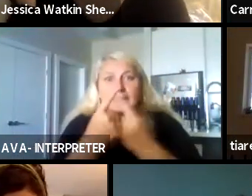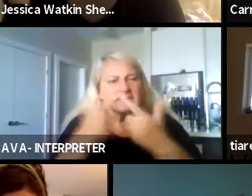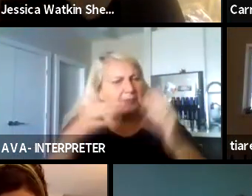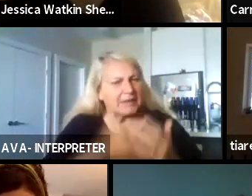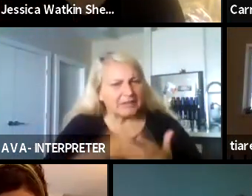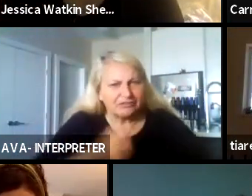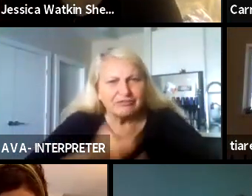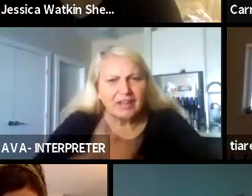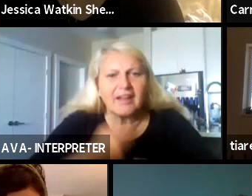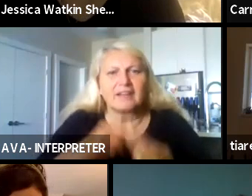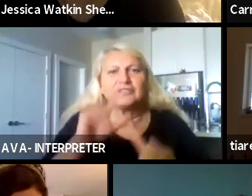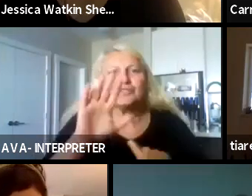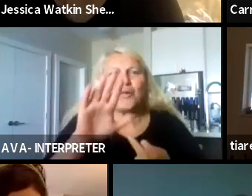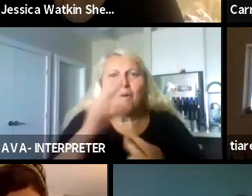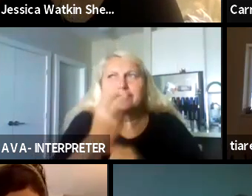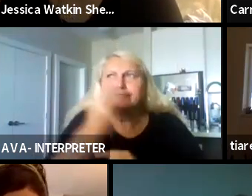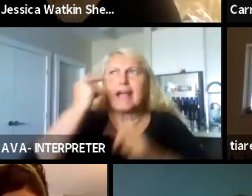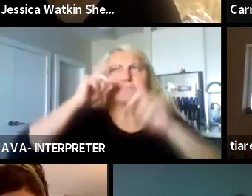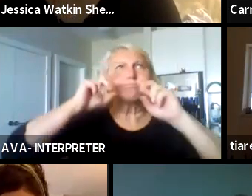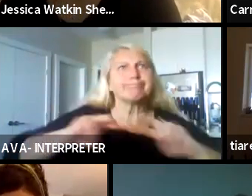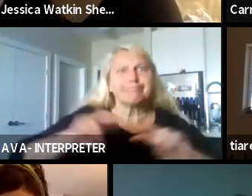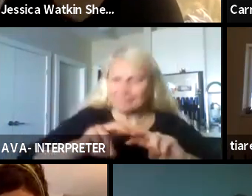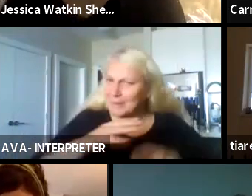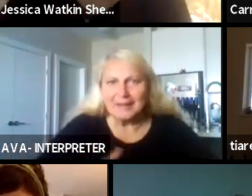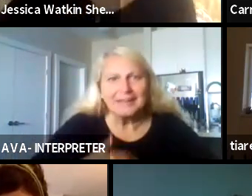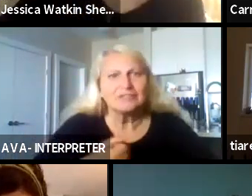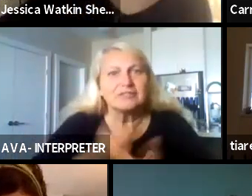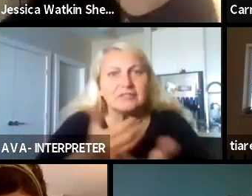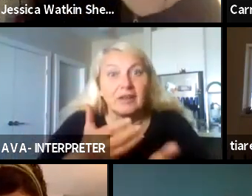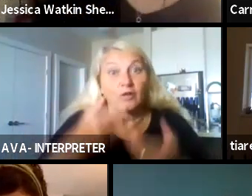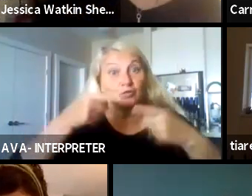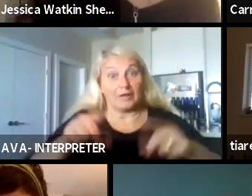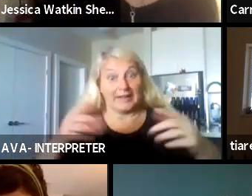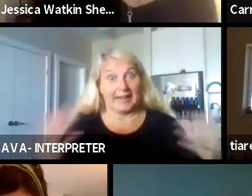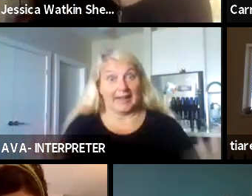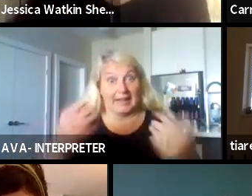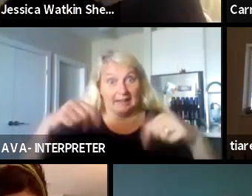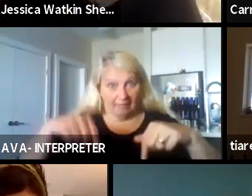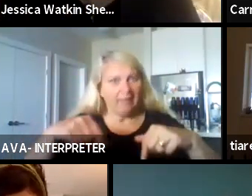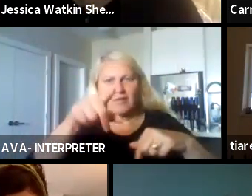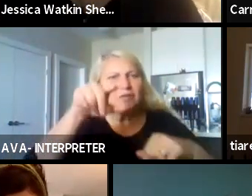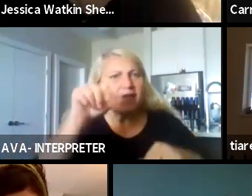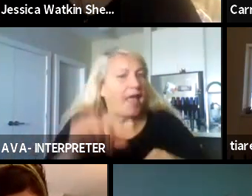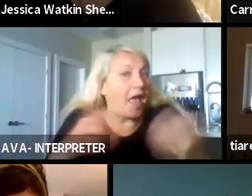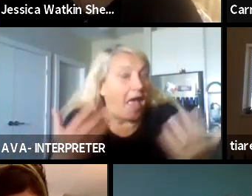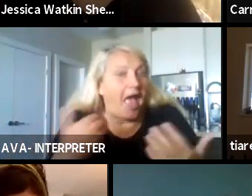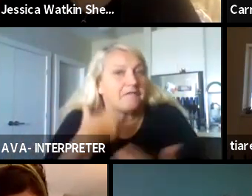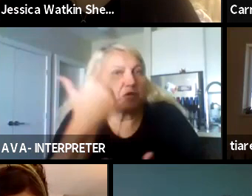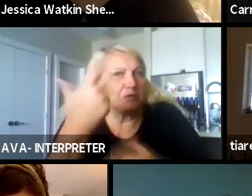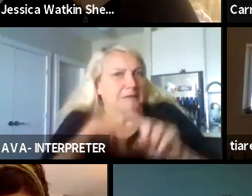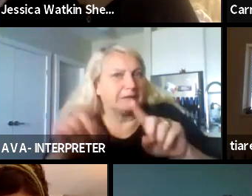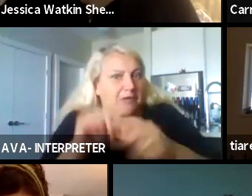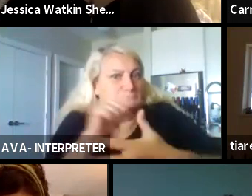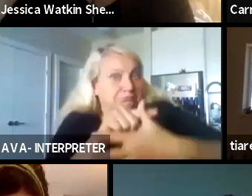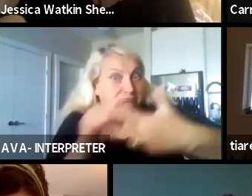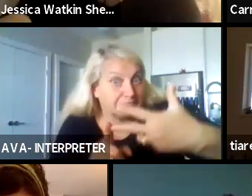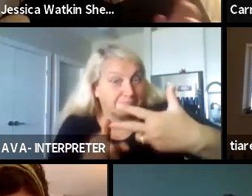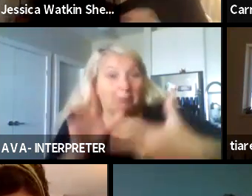your reflections, and to interact with us during this event, you can use one of the three options.